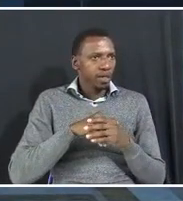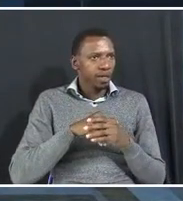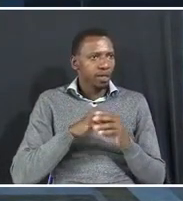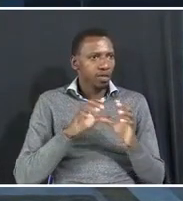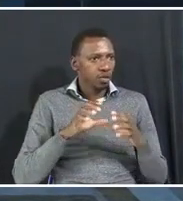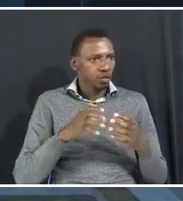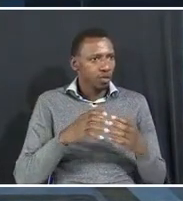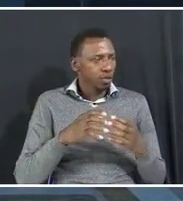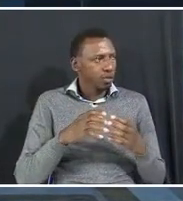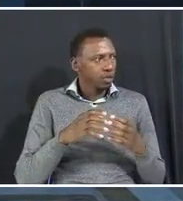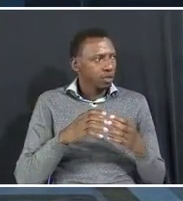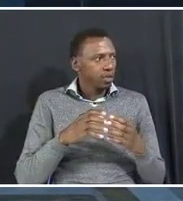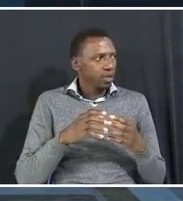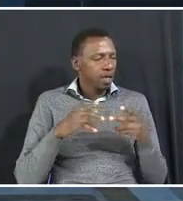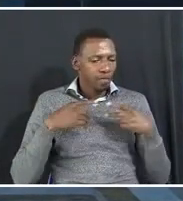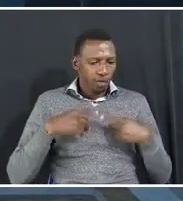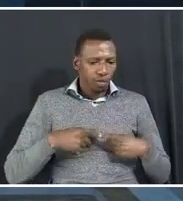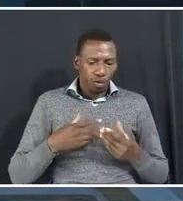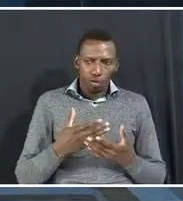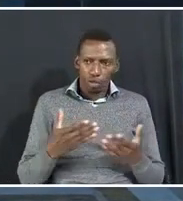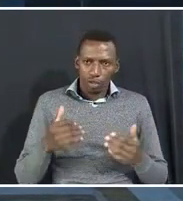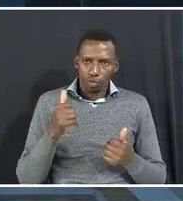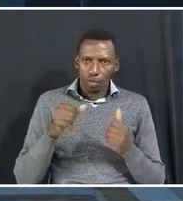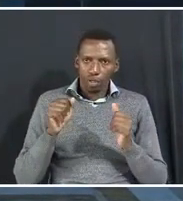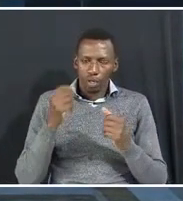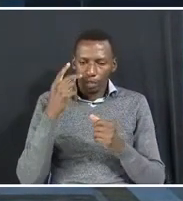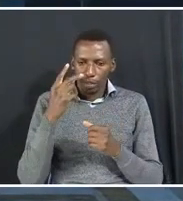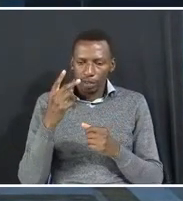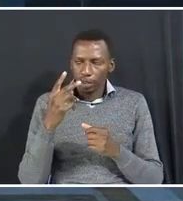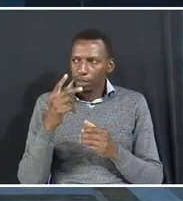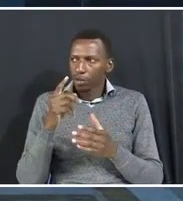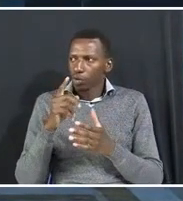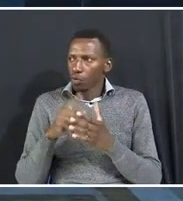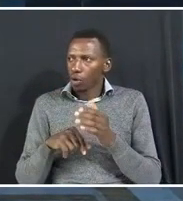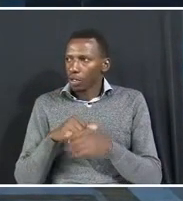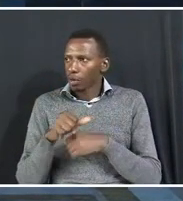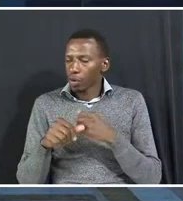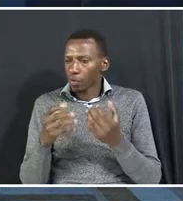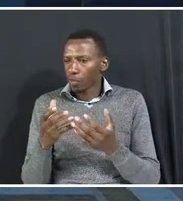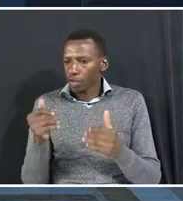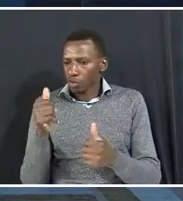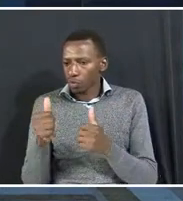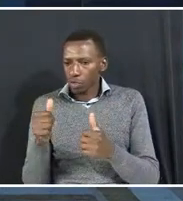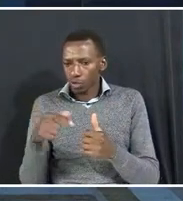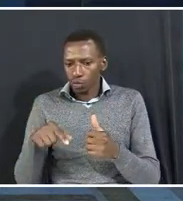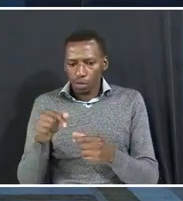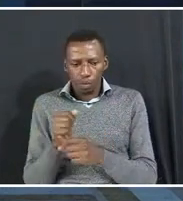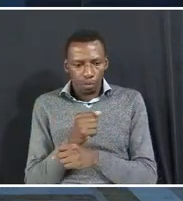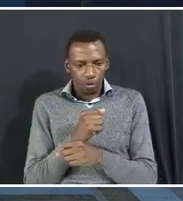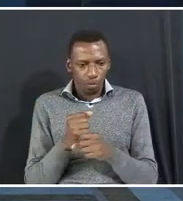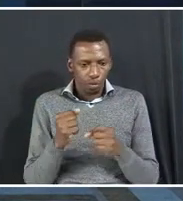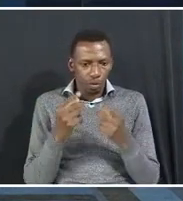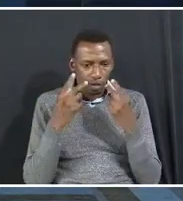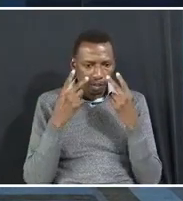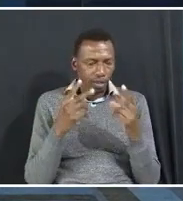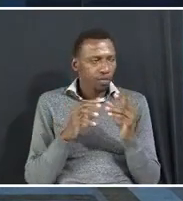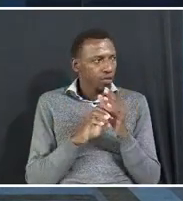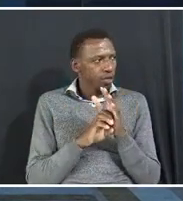end of the day we are able to see. Mm-hmm. So I wanted to ask, what about the invisible things that we are not able to tell? For